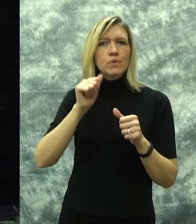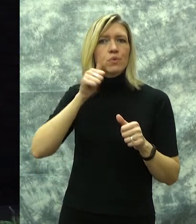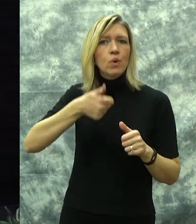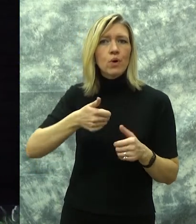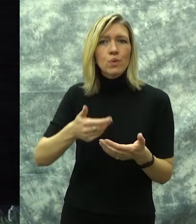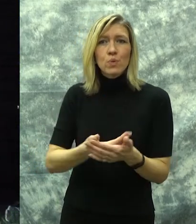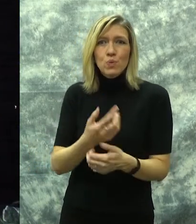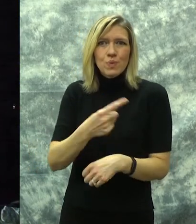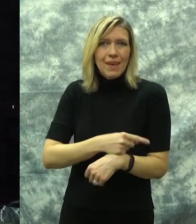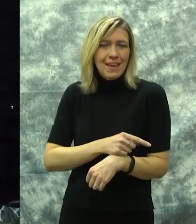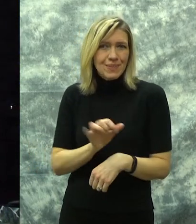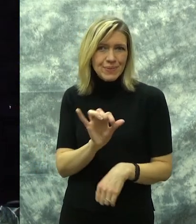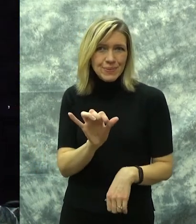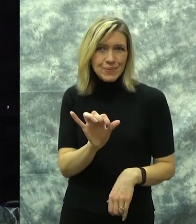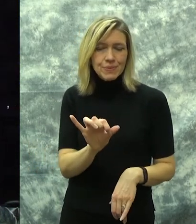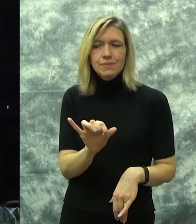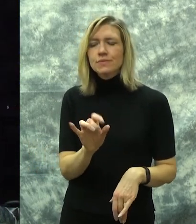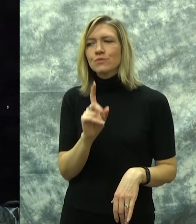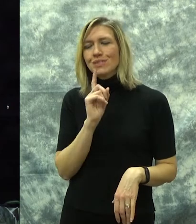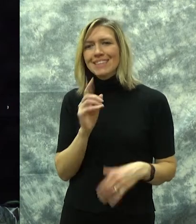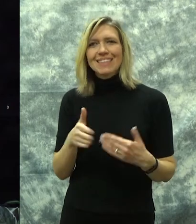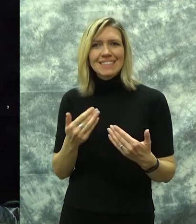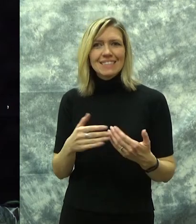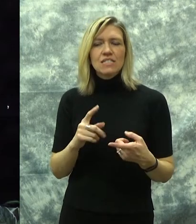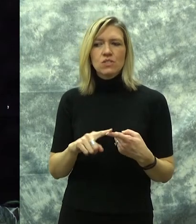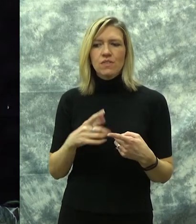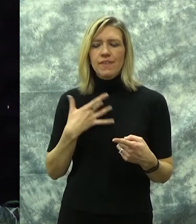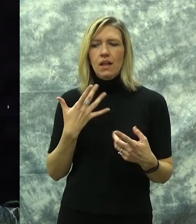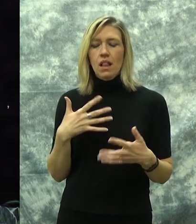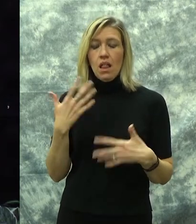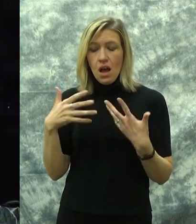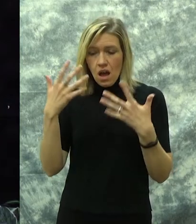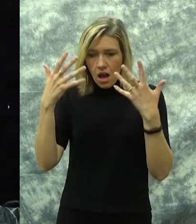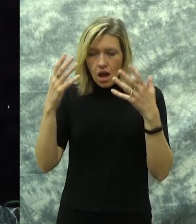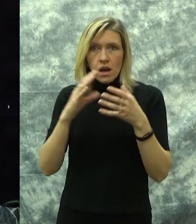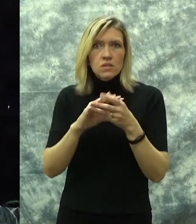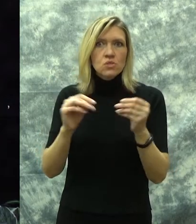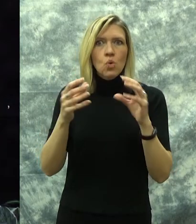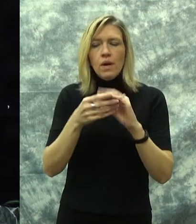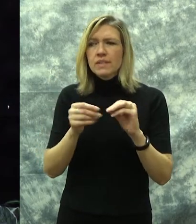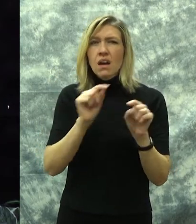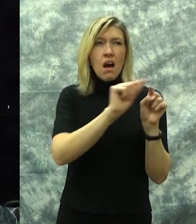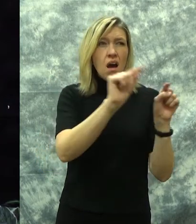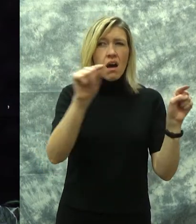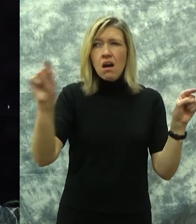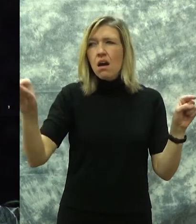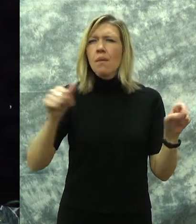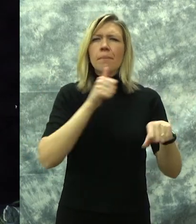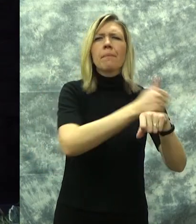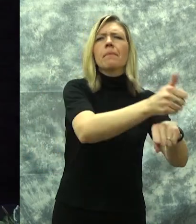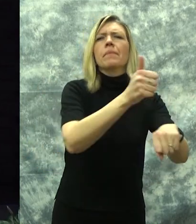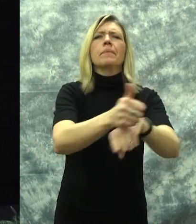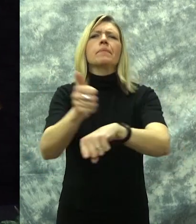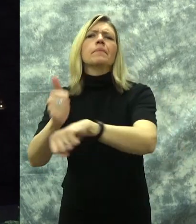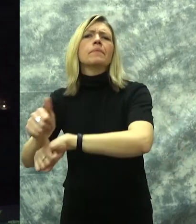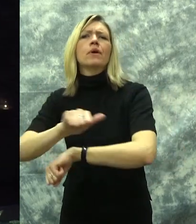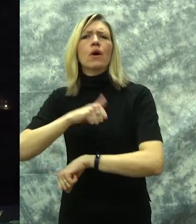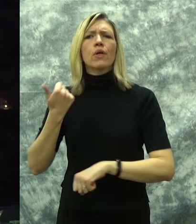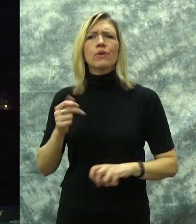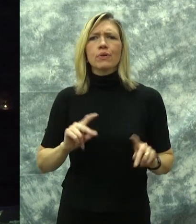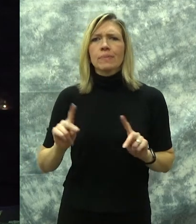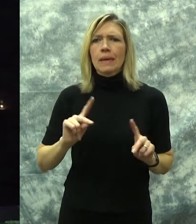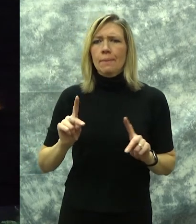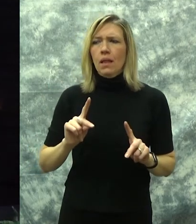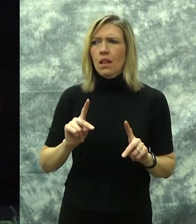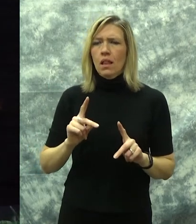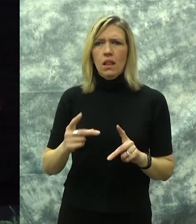so easy to get caught up in the stories of how other people are getting in the way of my happiness or my success. So a